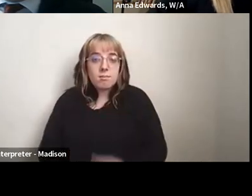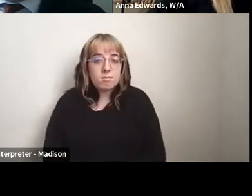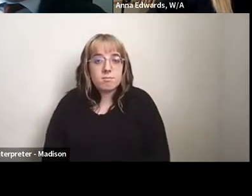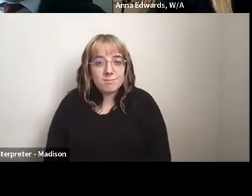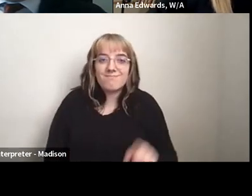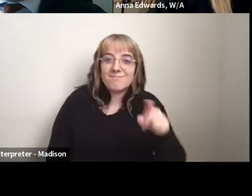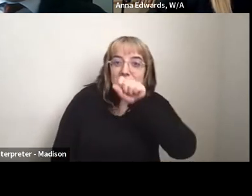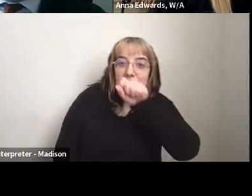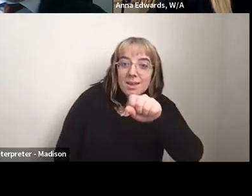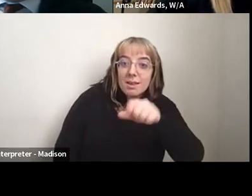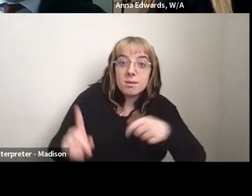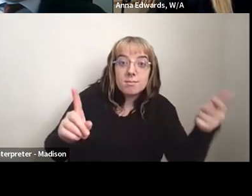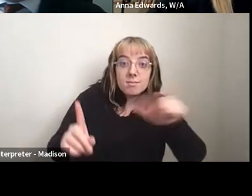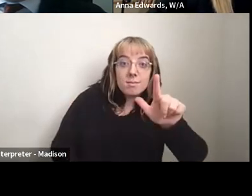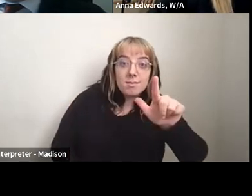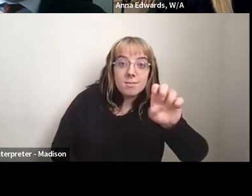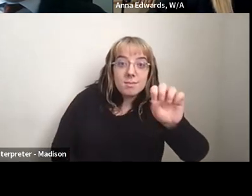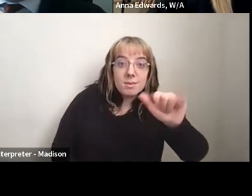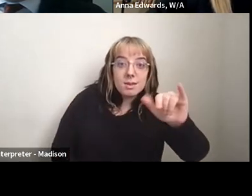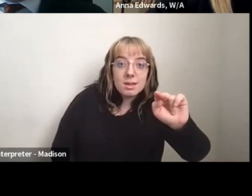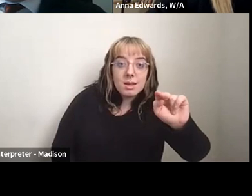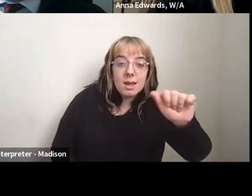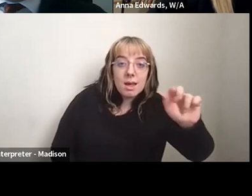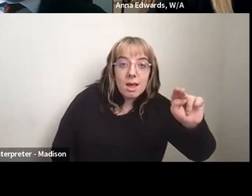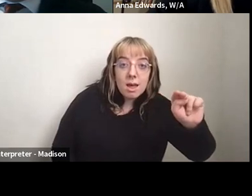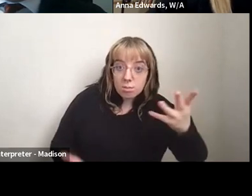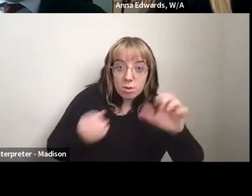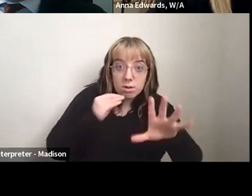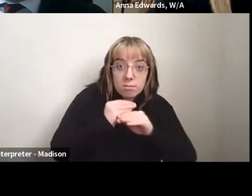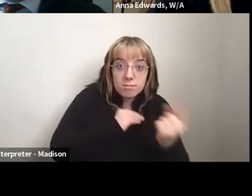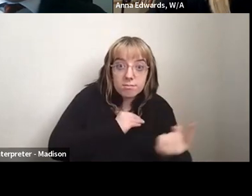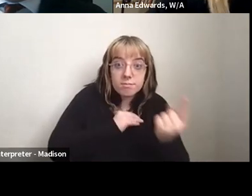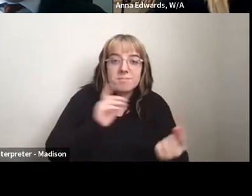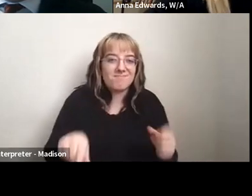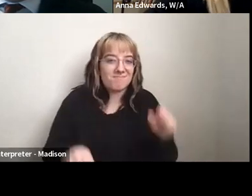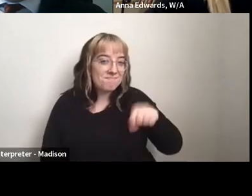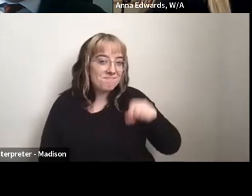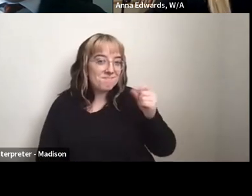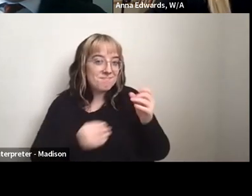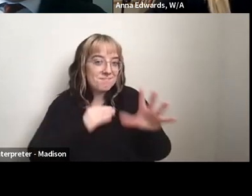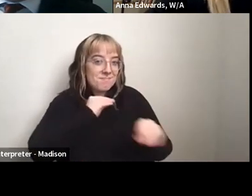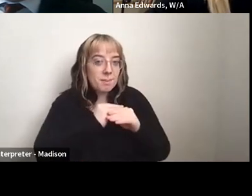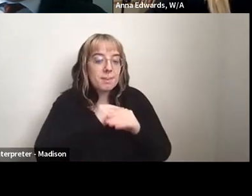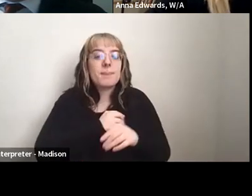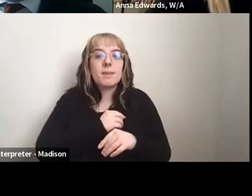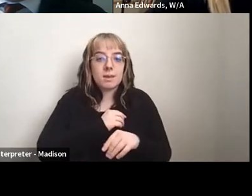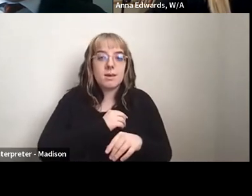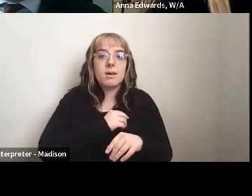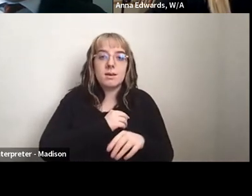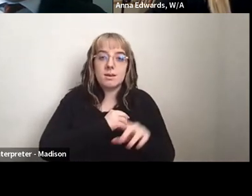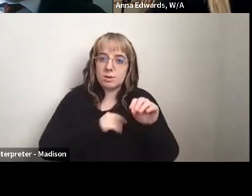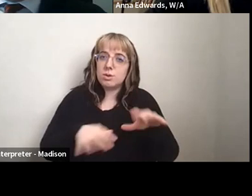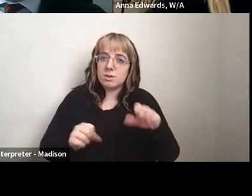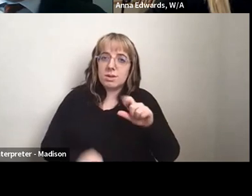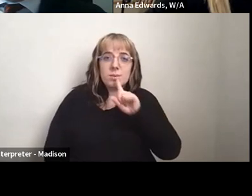Love that. Leanne, anything you'd add on diverse learners? I'd like to add, we do take it serious